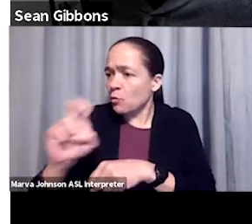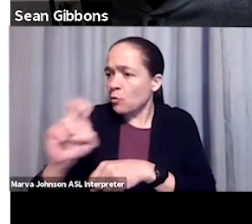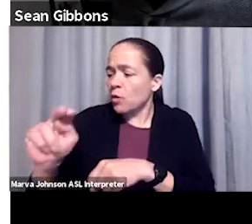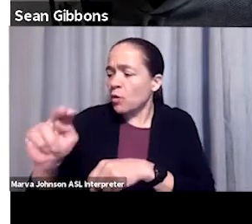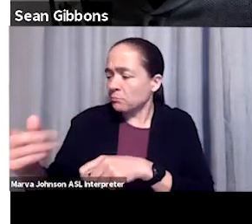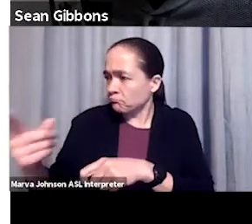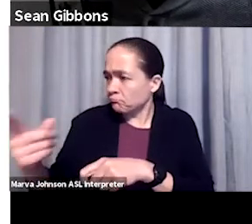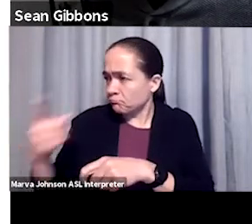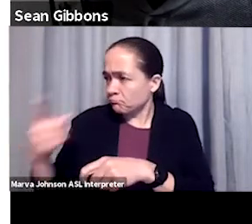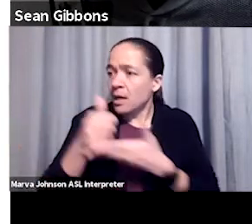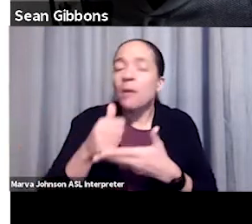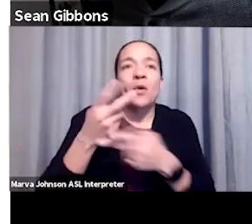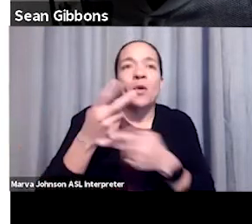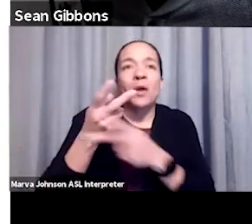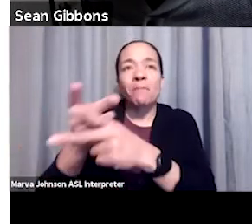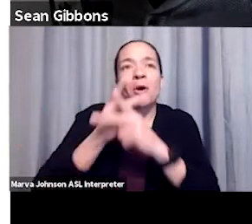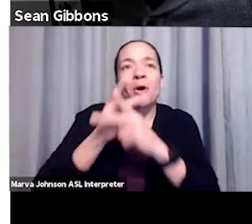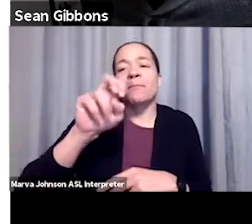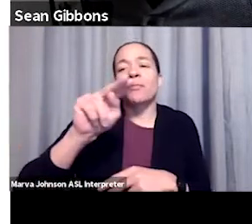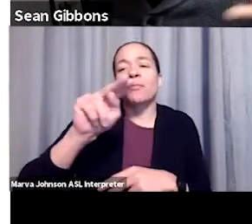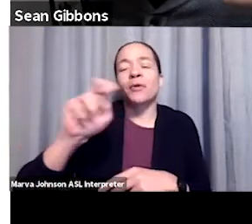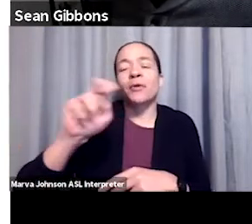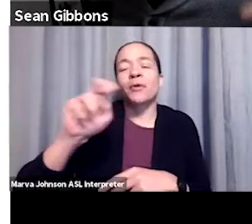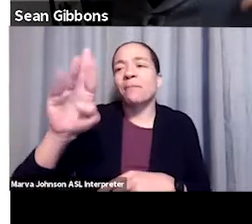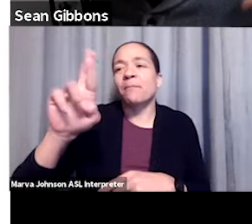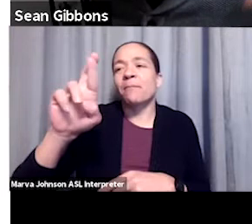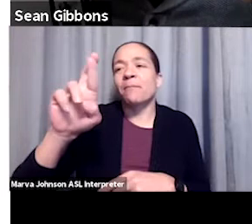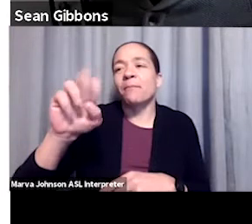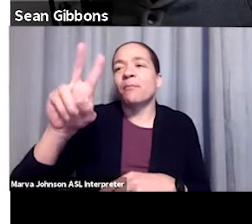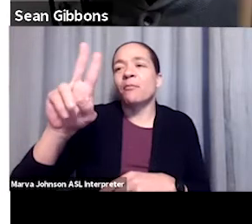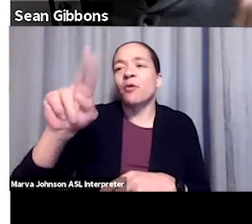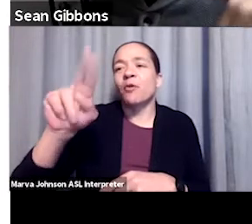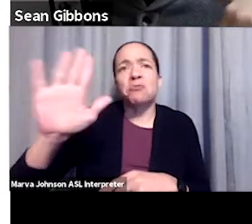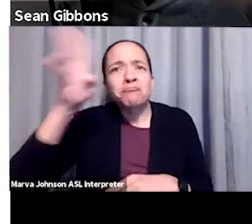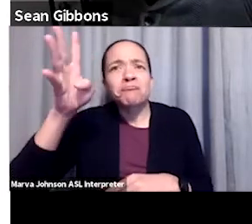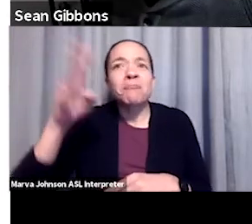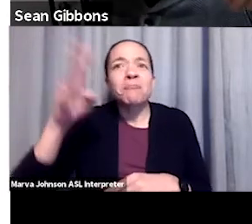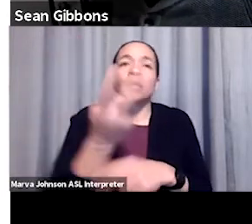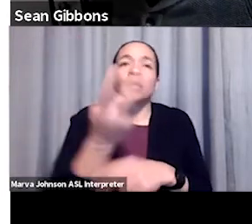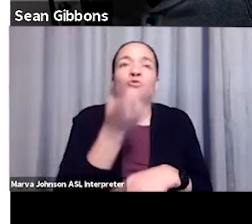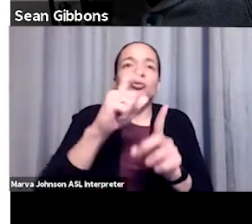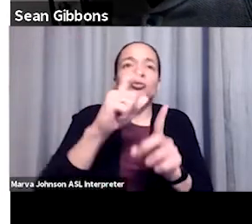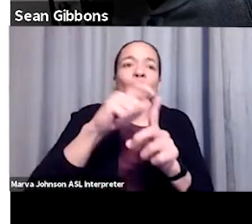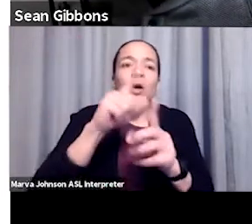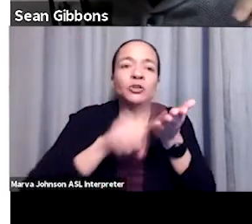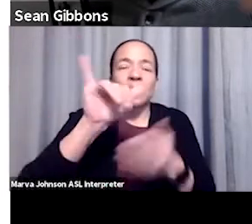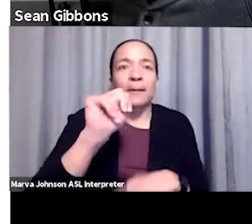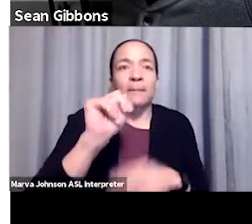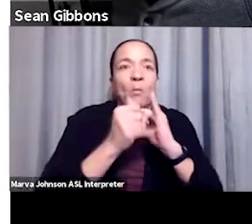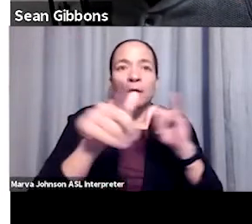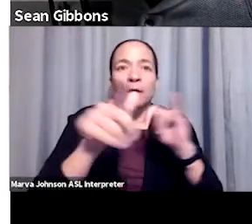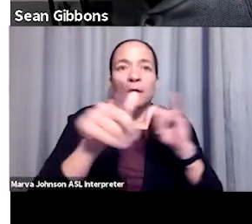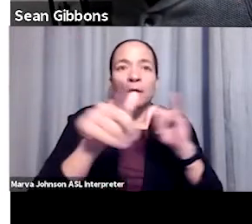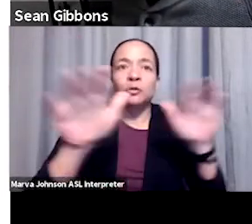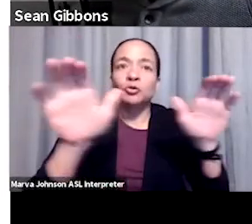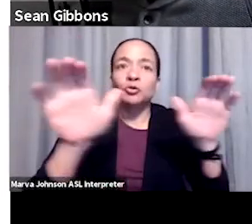University of Houston, and that's this two-word check-in. In 2 words, just describe how you're doing right now. And if you would, maybe Renee and everybody else, also just